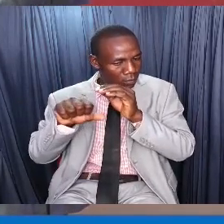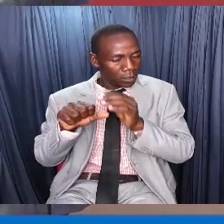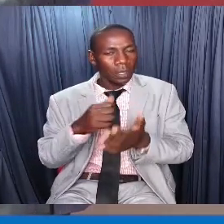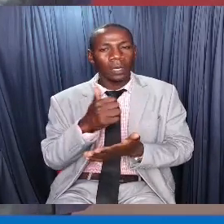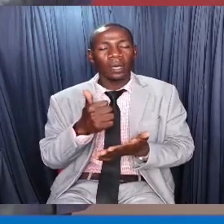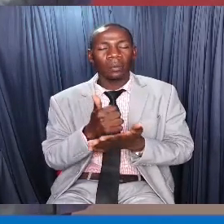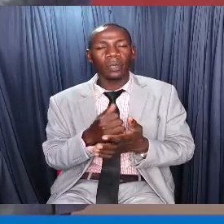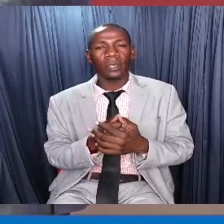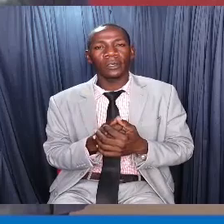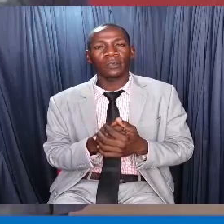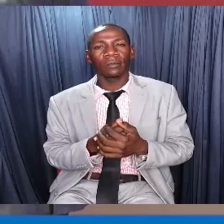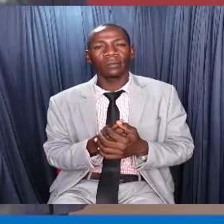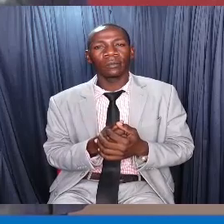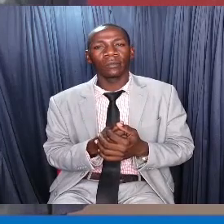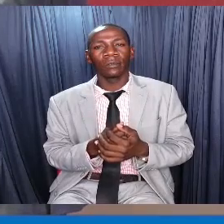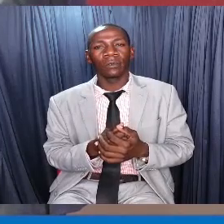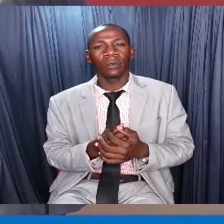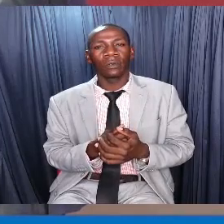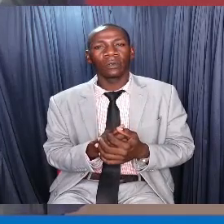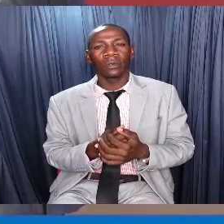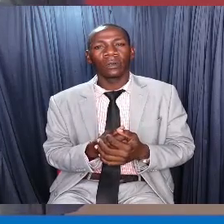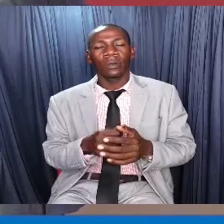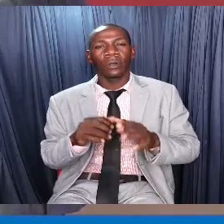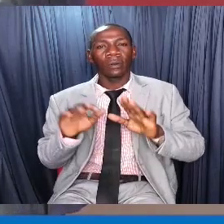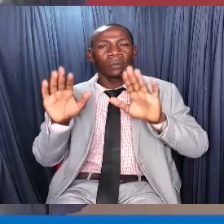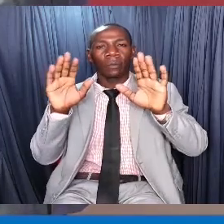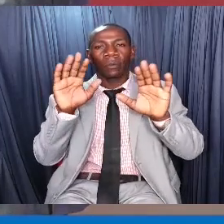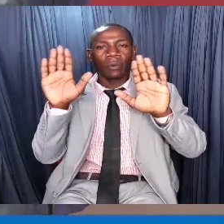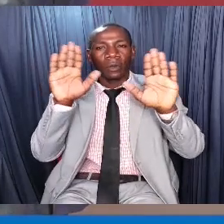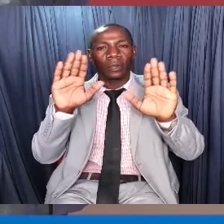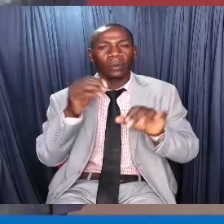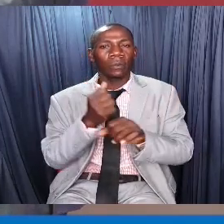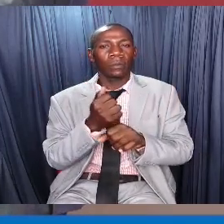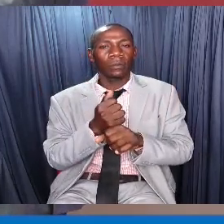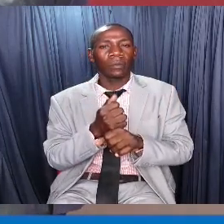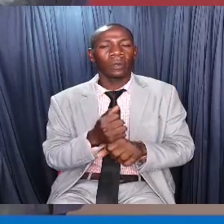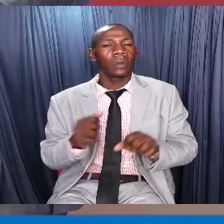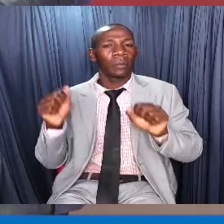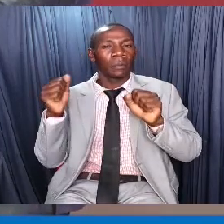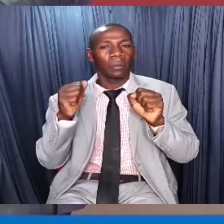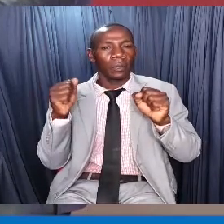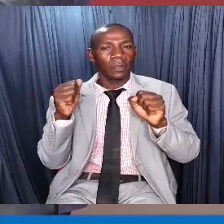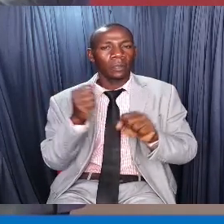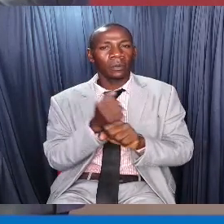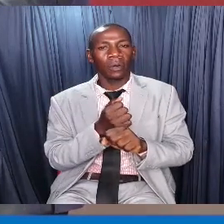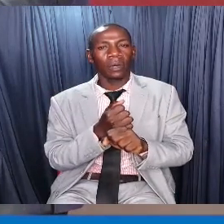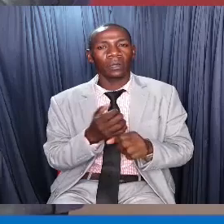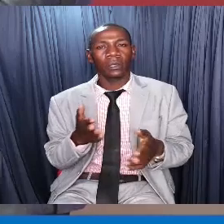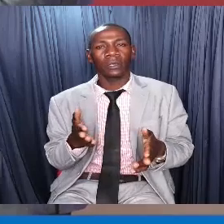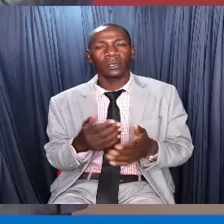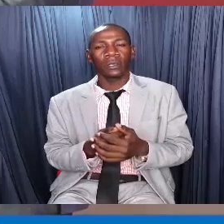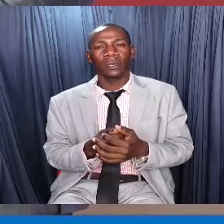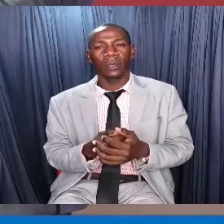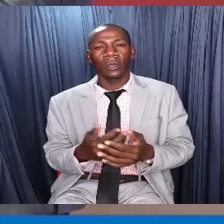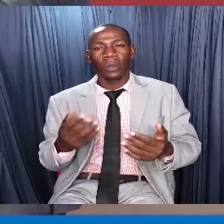asifiwe sana. Amen. Haya si muujiza mkubwa sana. Now this is a great wonder. Muujiza wa ajabu sana. A very wonderful miracle indeed. Kumbe